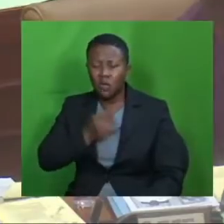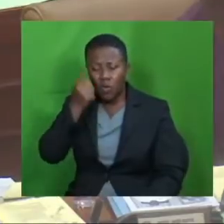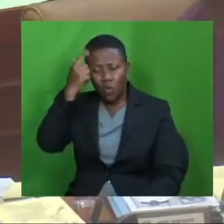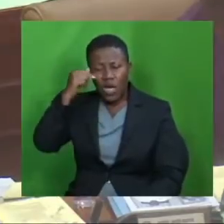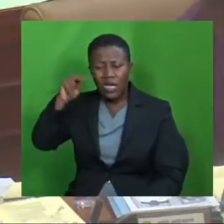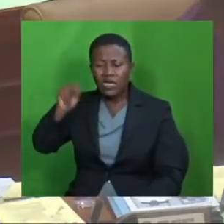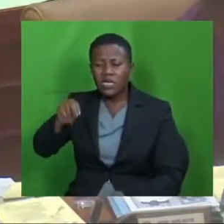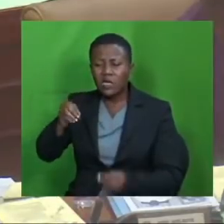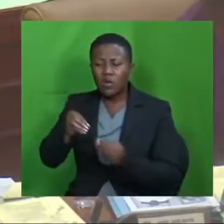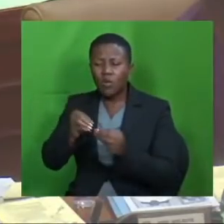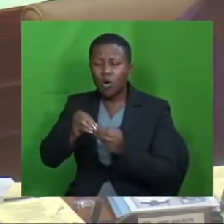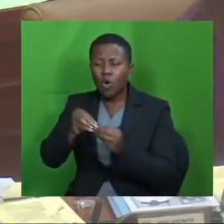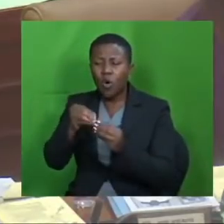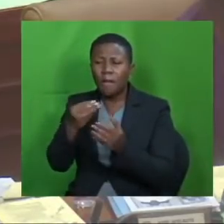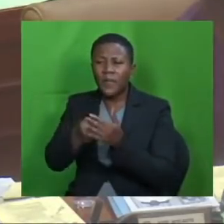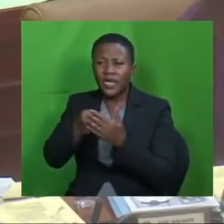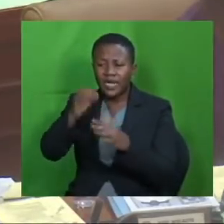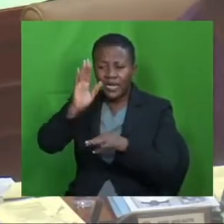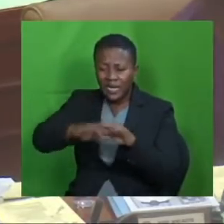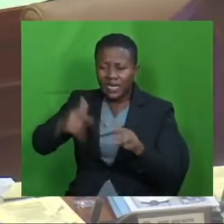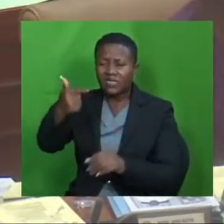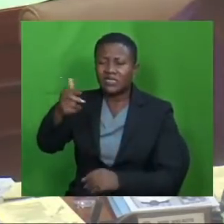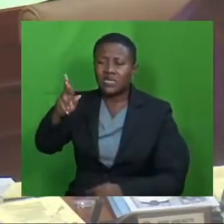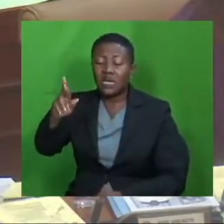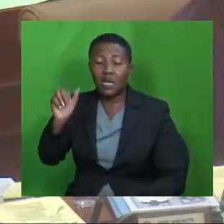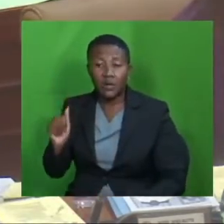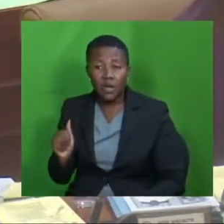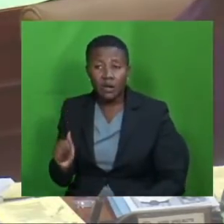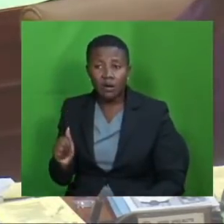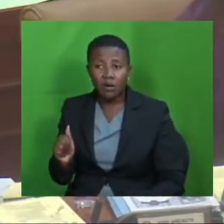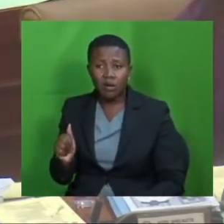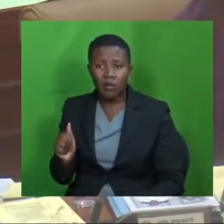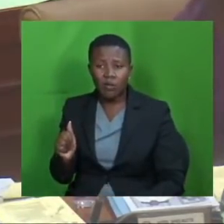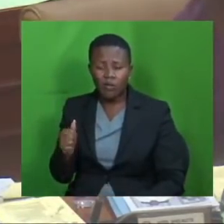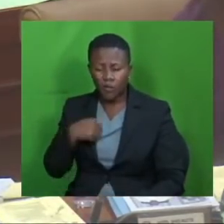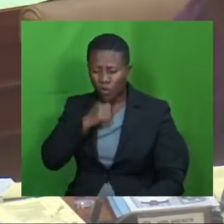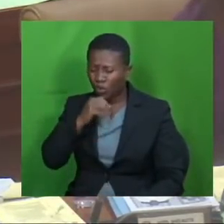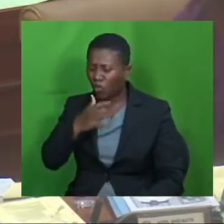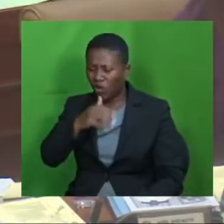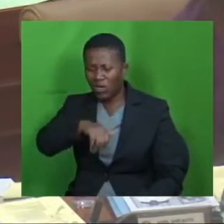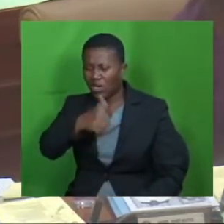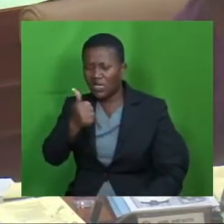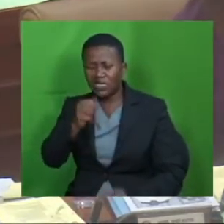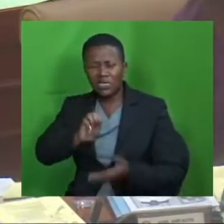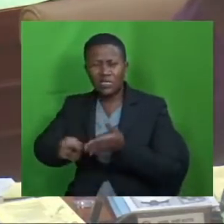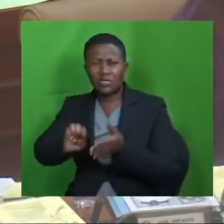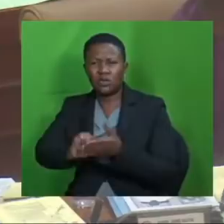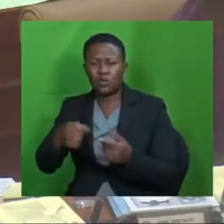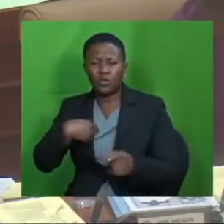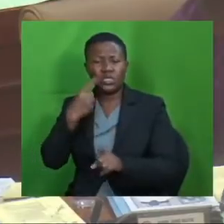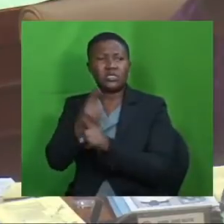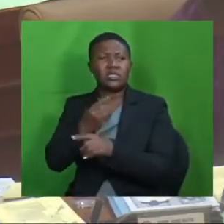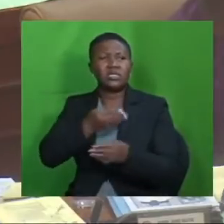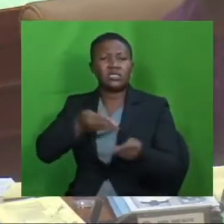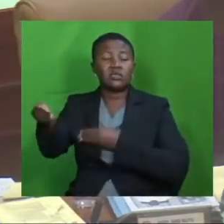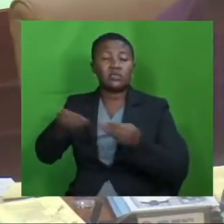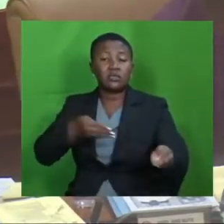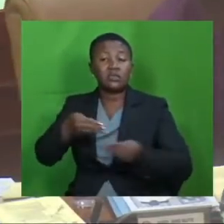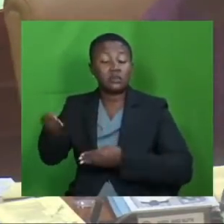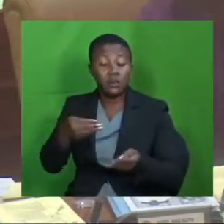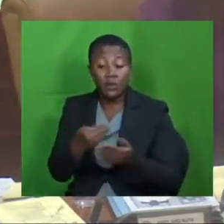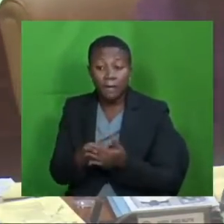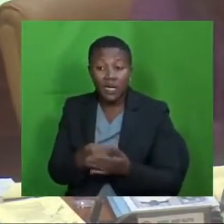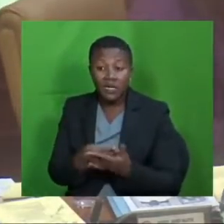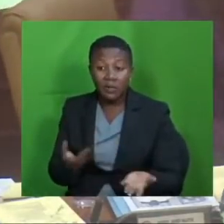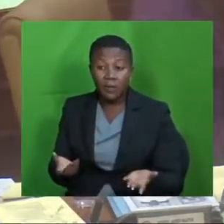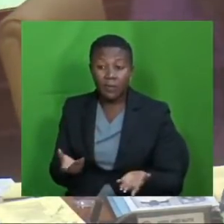the Ghana Revenue Authority. We don't want another Mackenzie on us, where we spend money. How much have Mackenzie contributed to